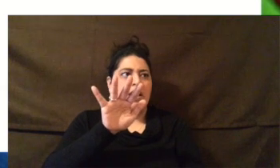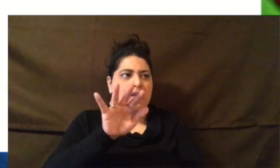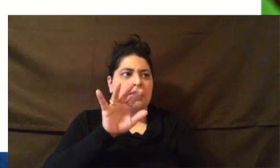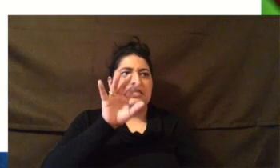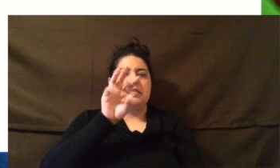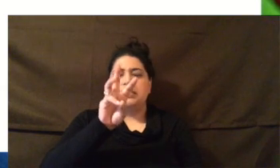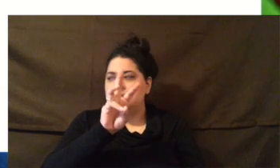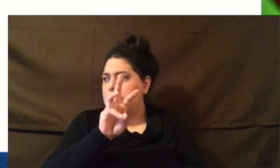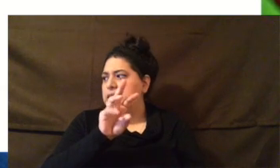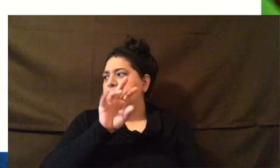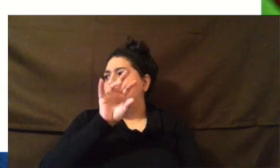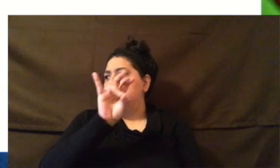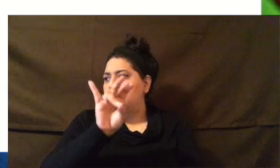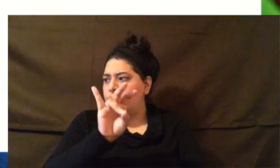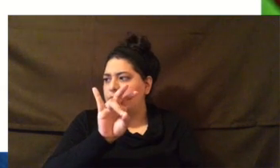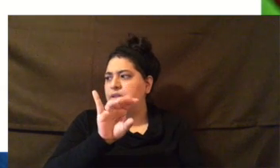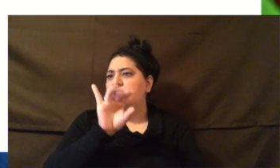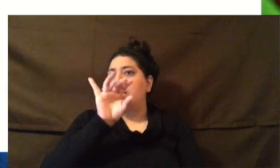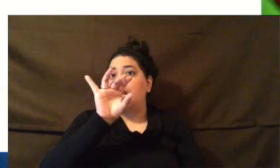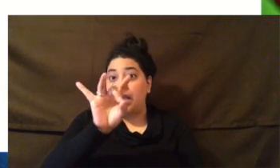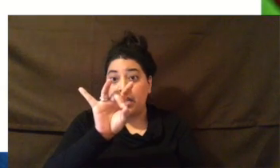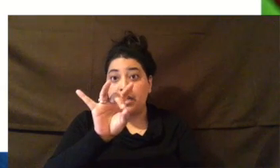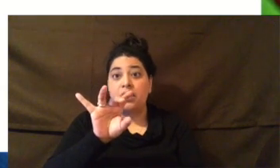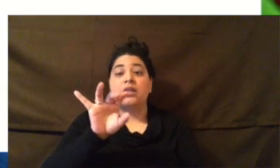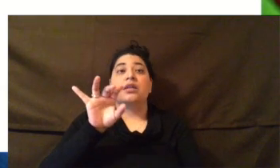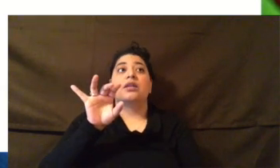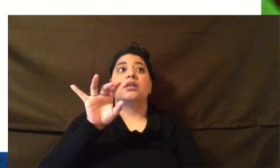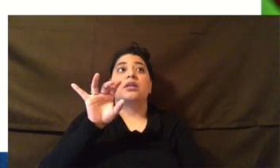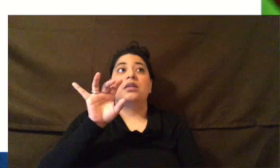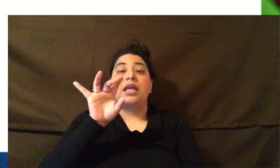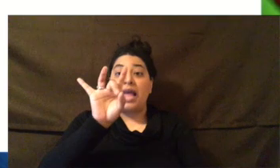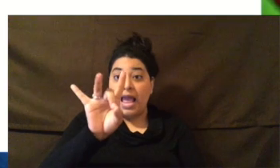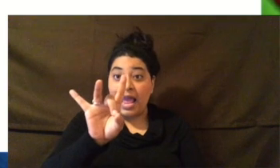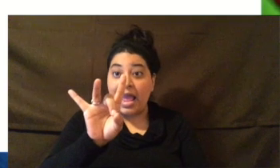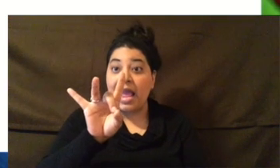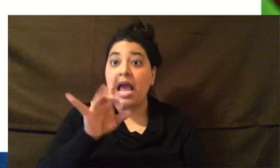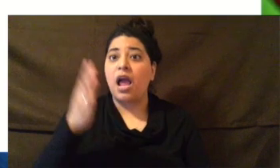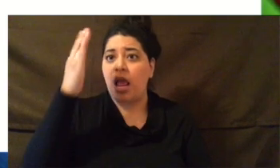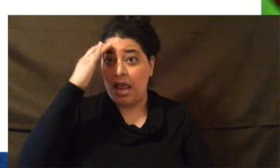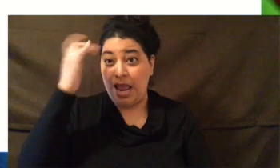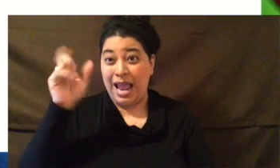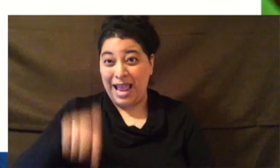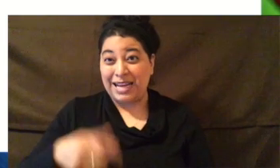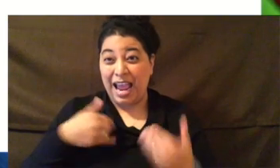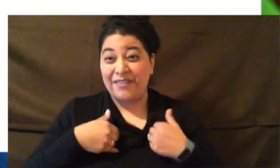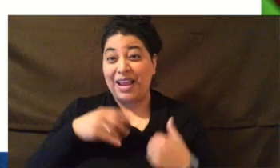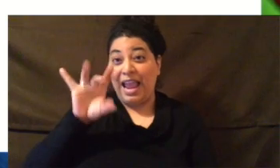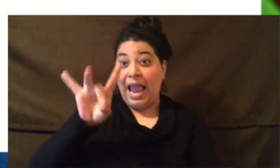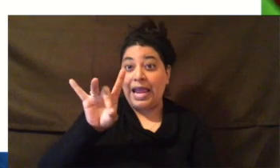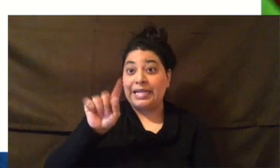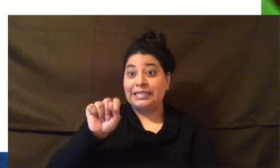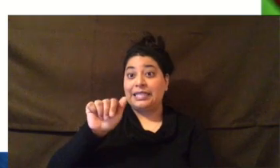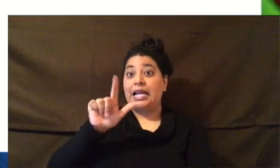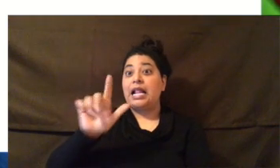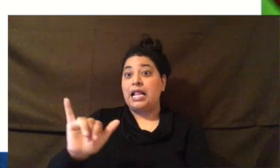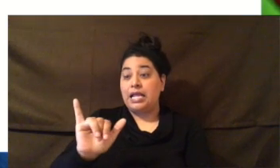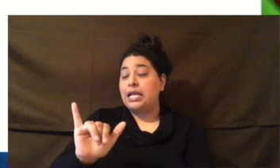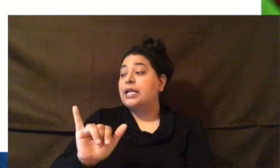4, 5, 6, 7, 8. So I need to have 8 tally